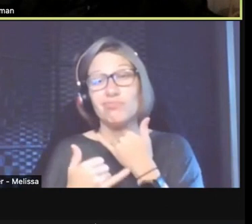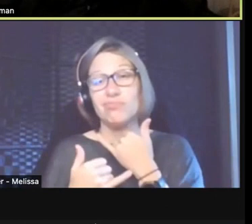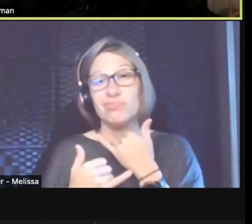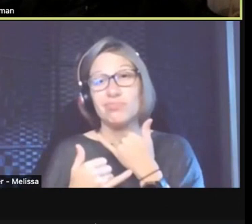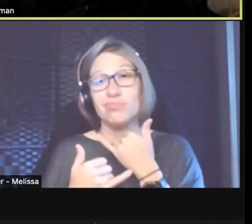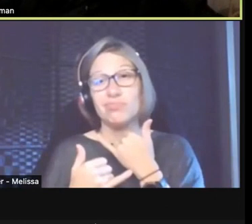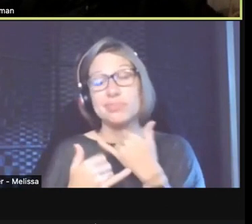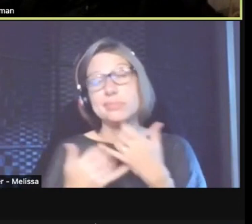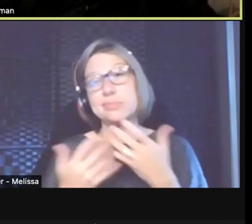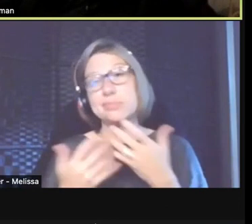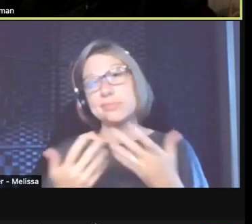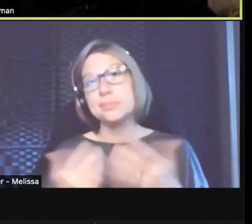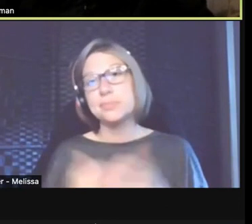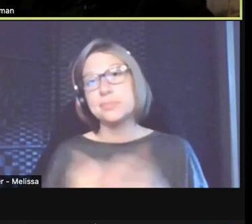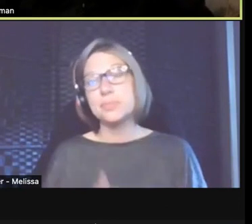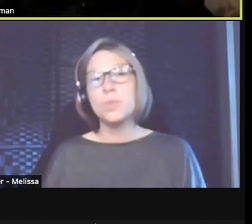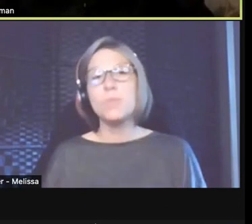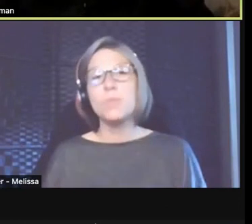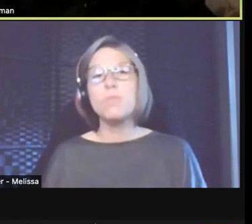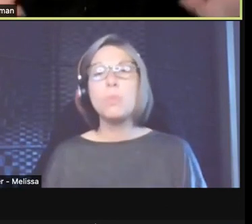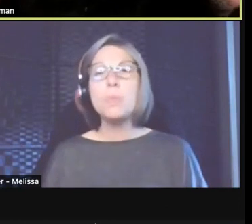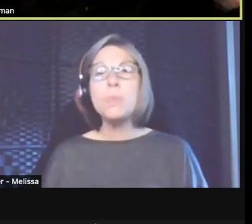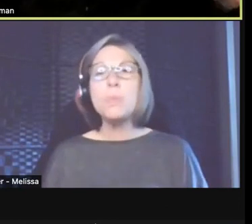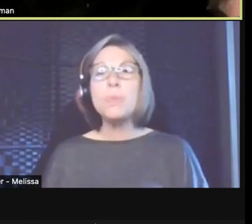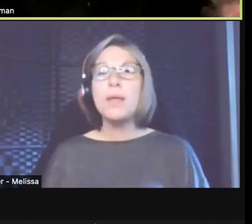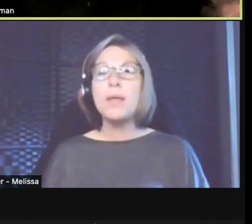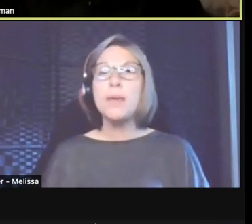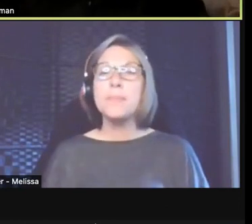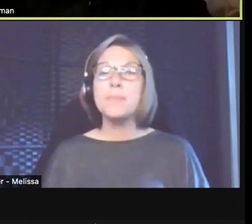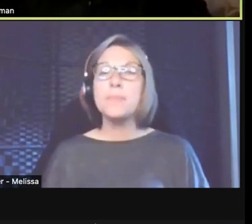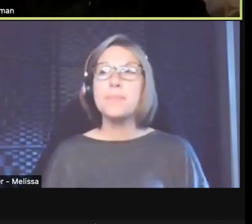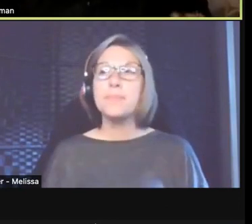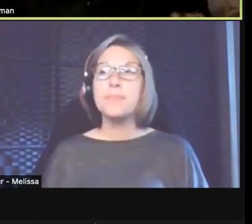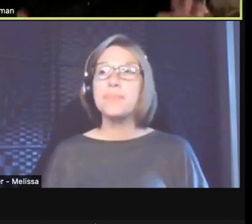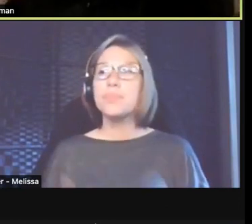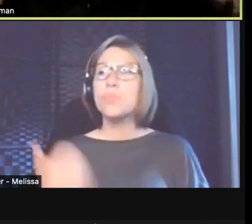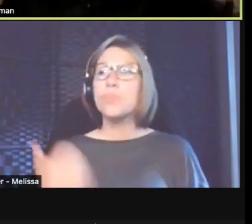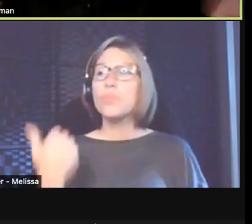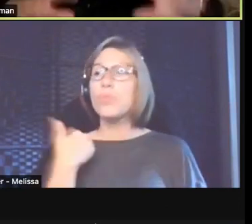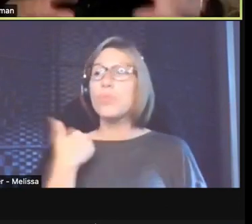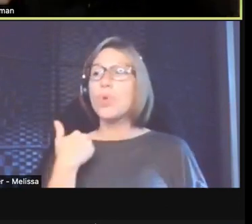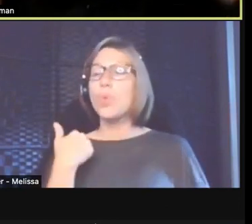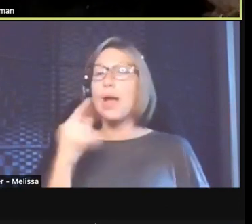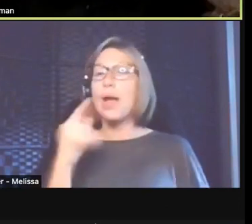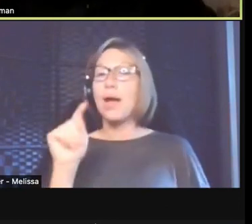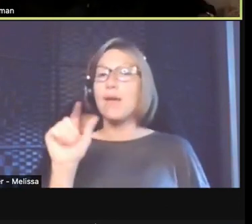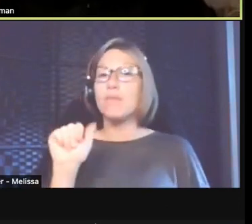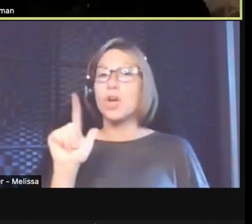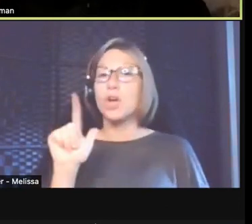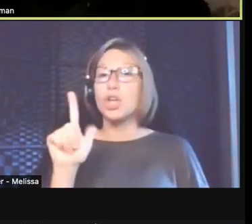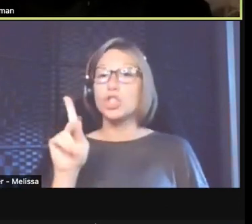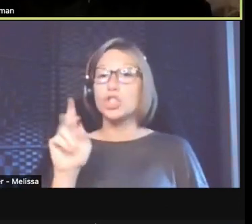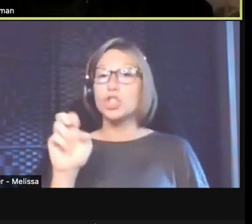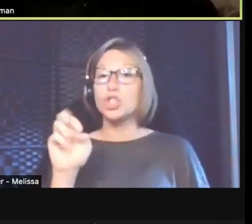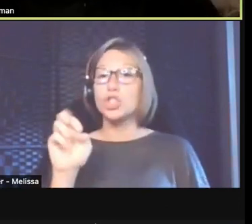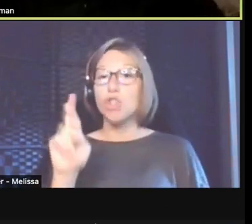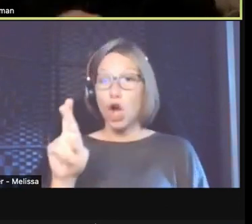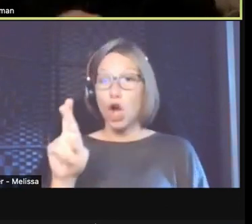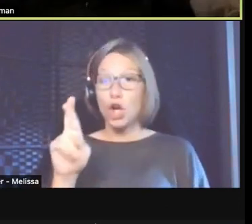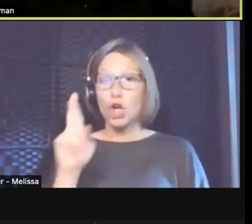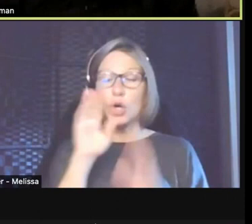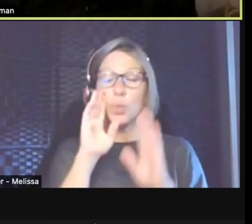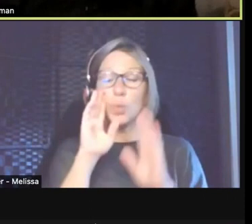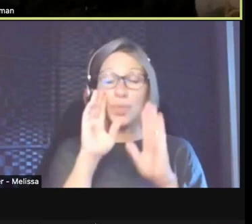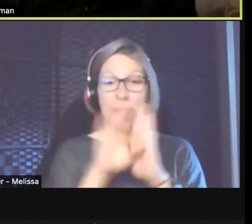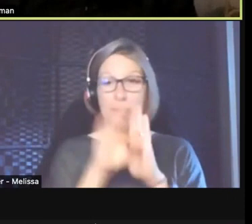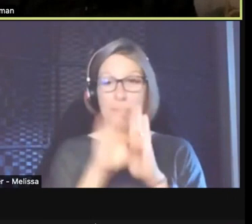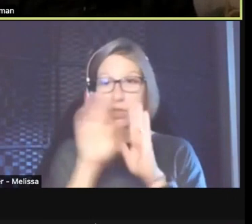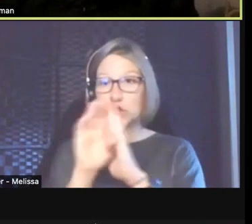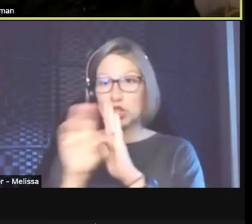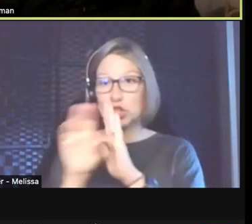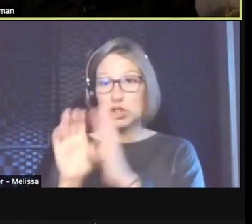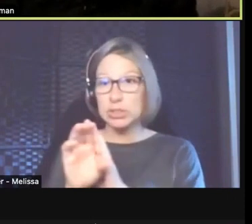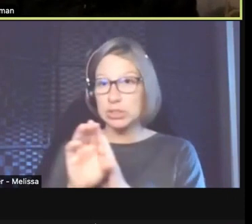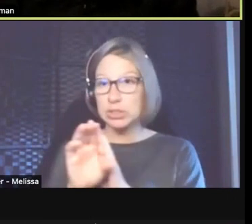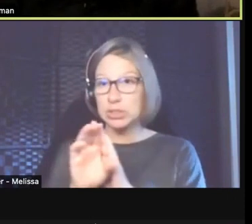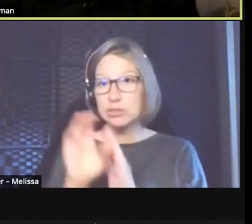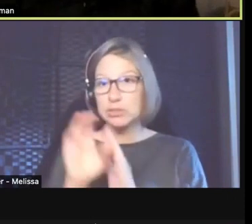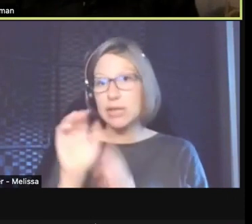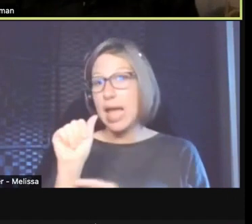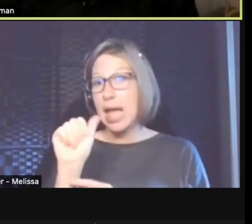So, and then, we have a talker with images on them of all the people that are important in somebody's life. For, an AAC